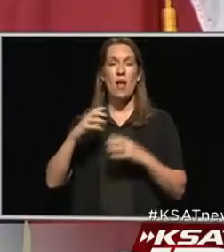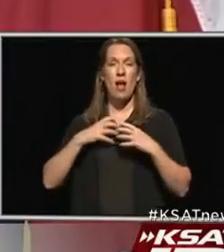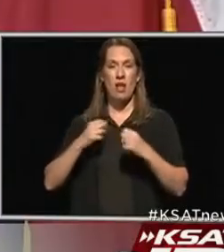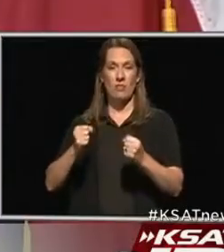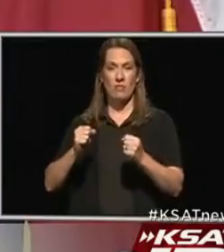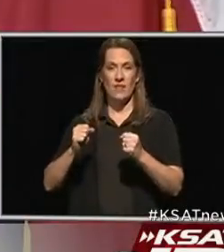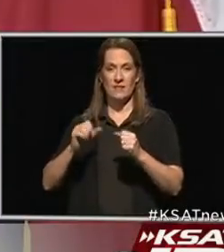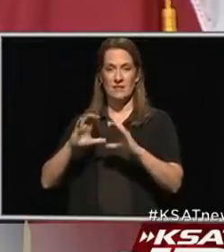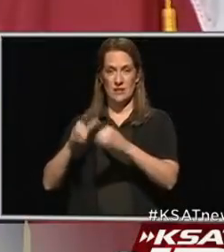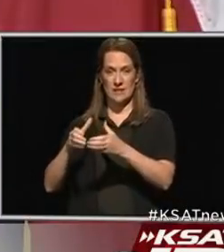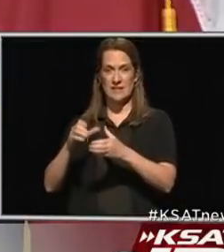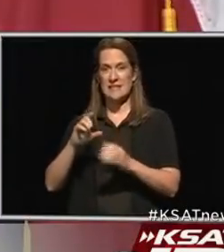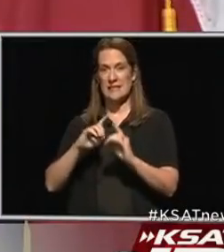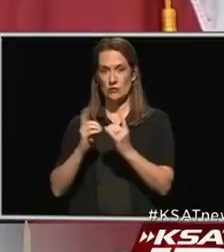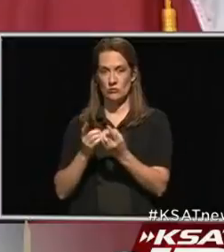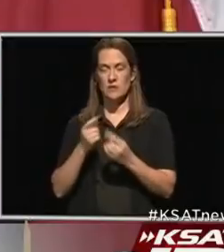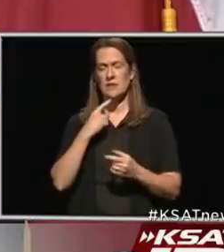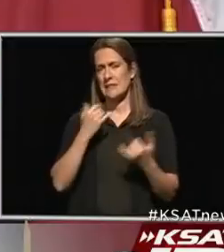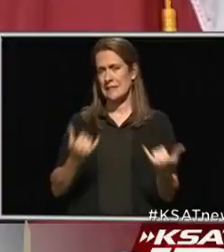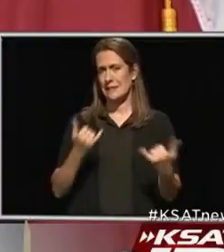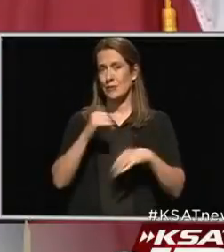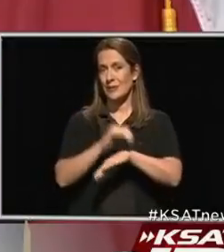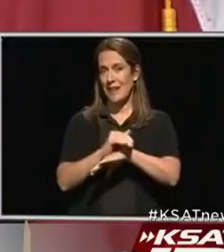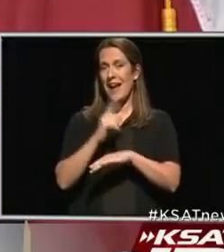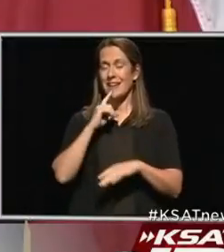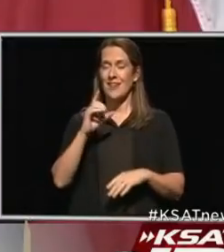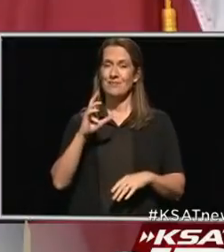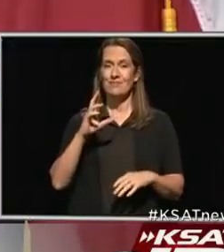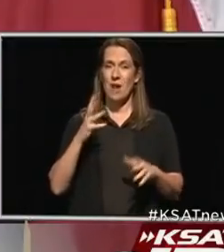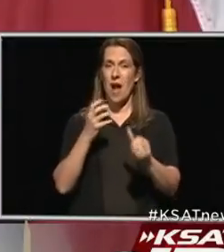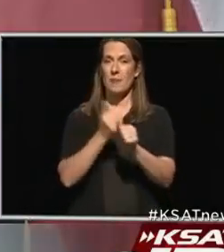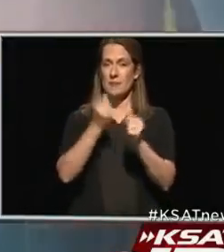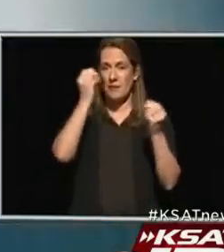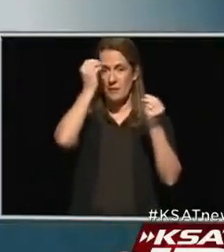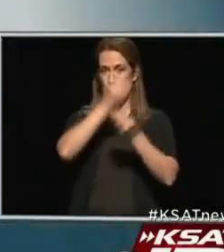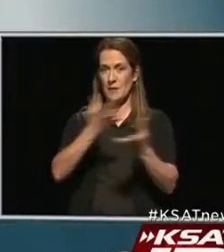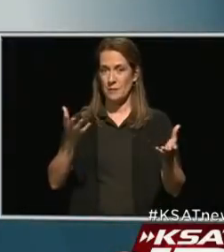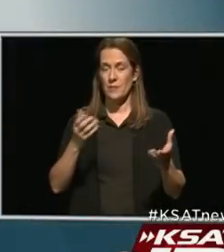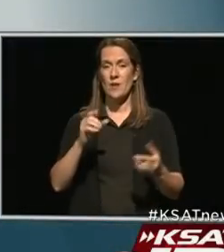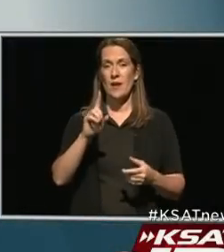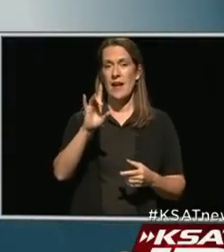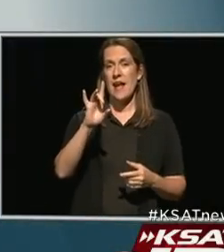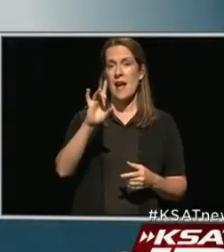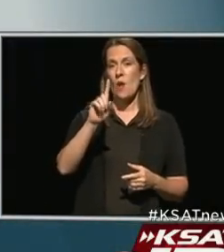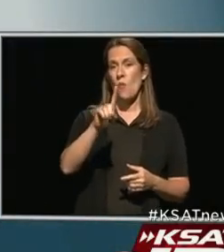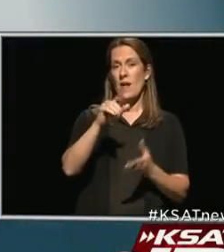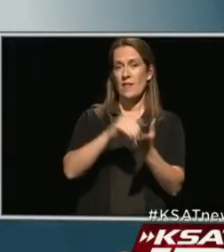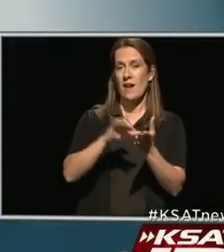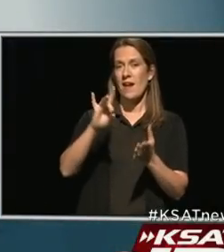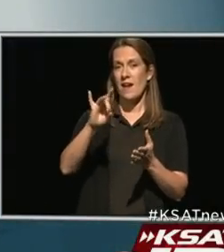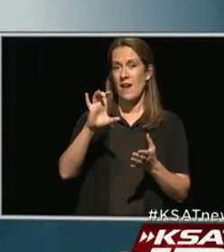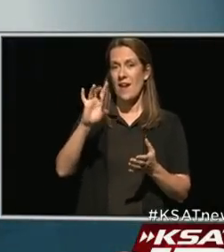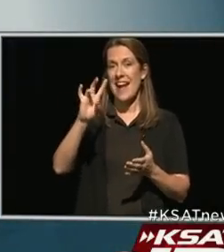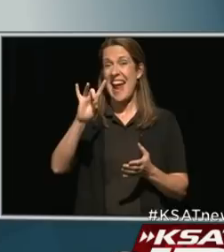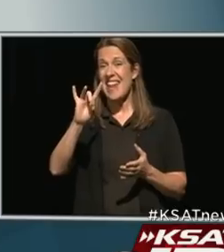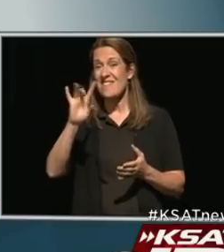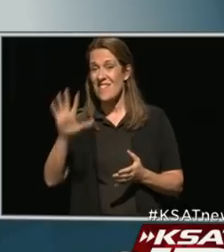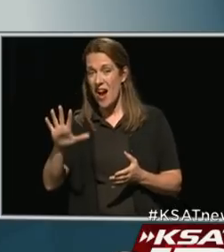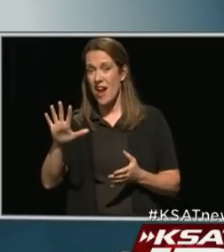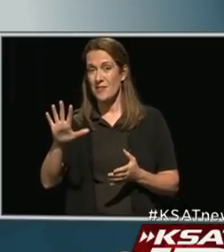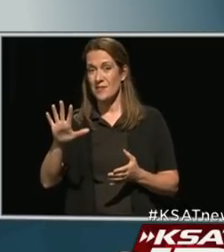is our COVID-19 update for San Antonio. We're reporting tonight 1,835 total confirmed cases